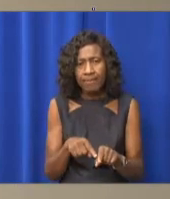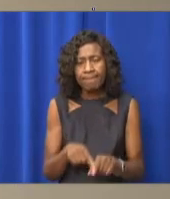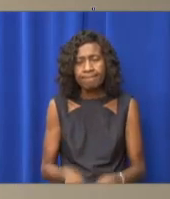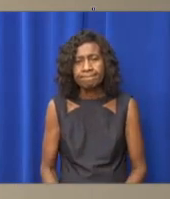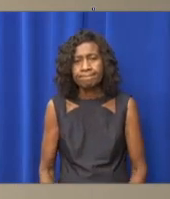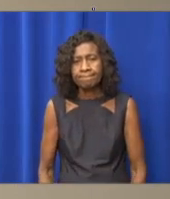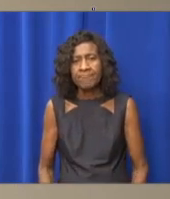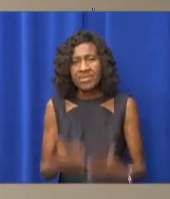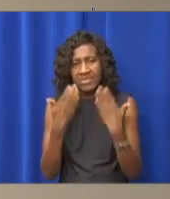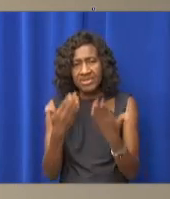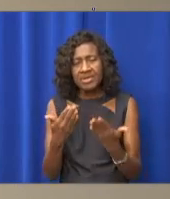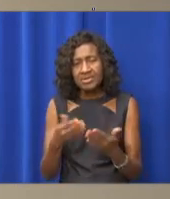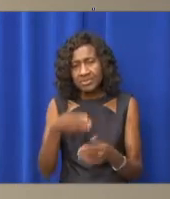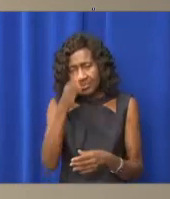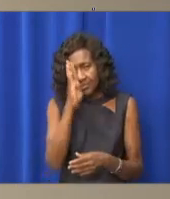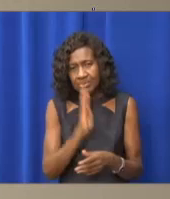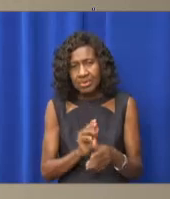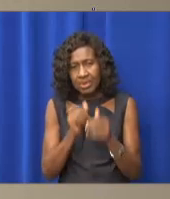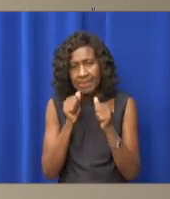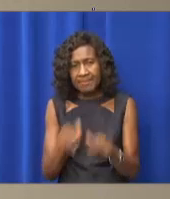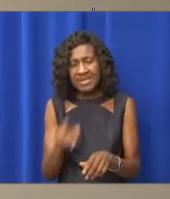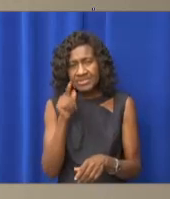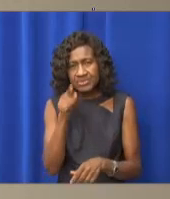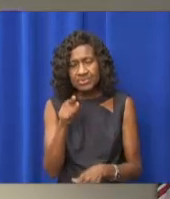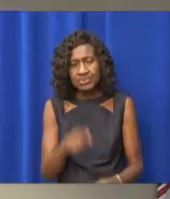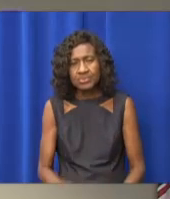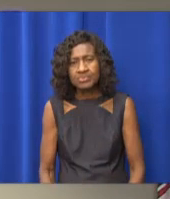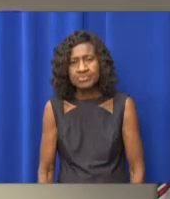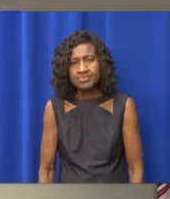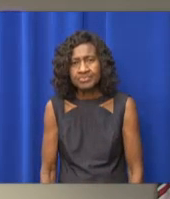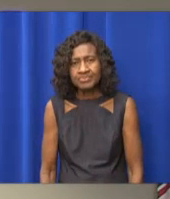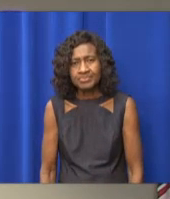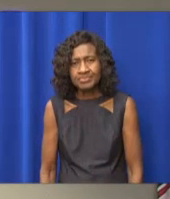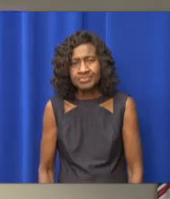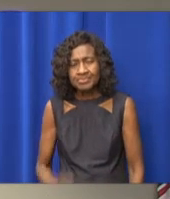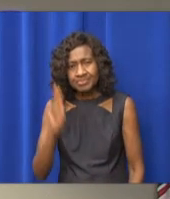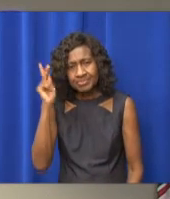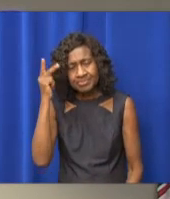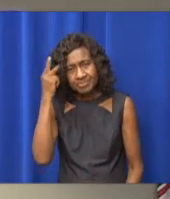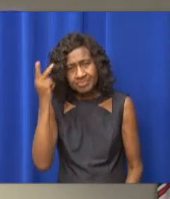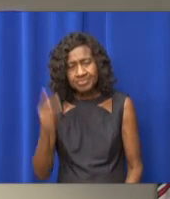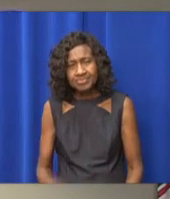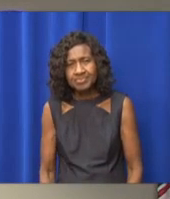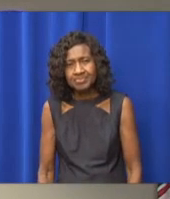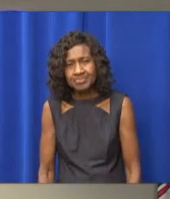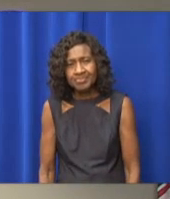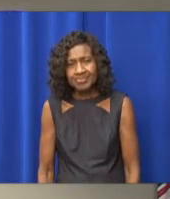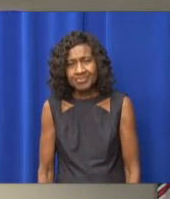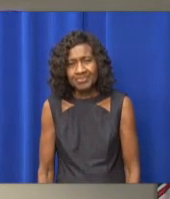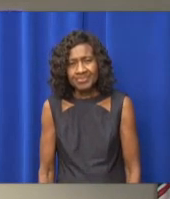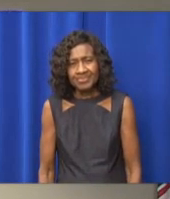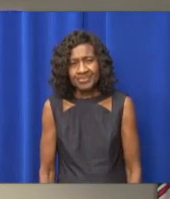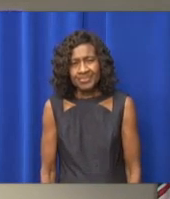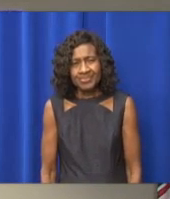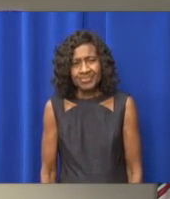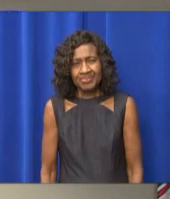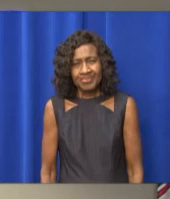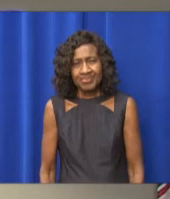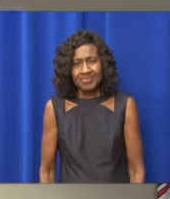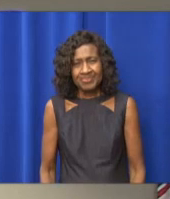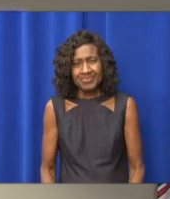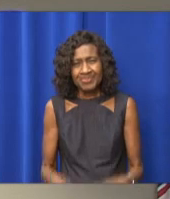bless. Thank you very much, Mr. Premier McLaughlin. Donna, I have I have to